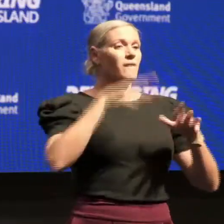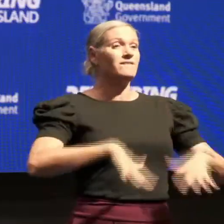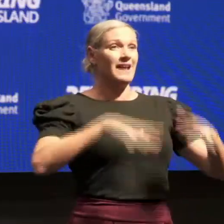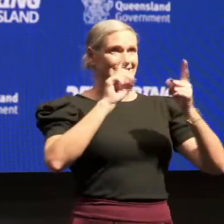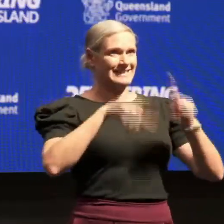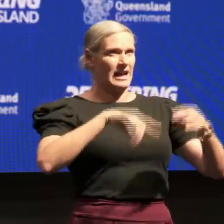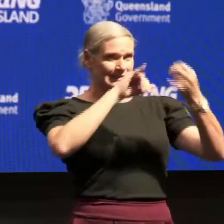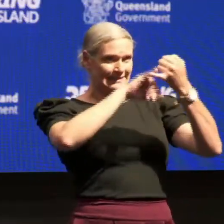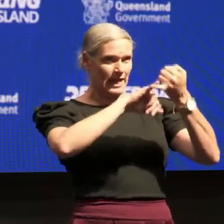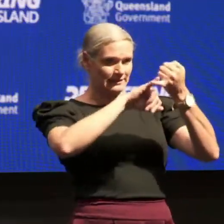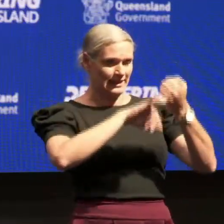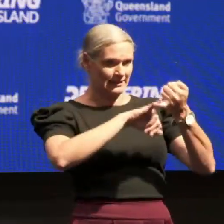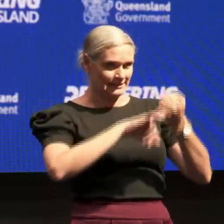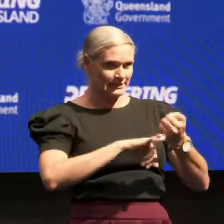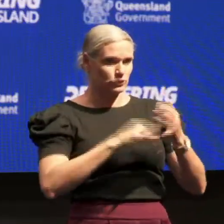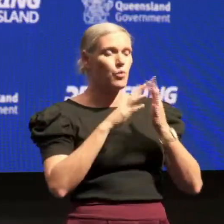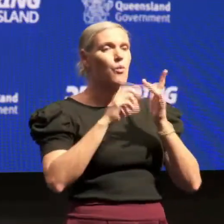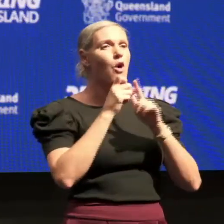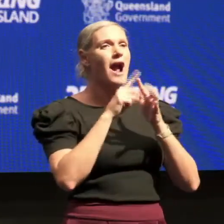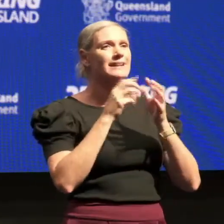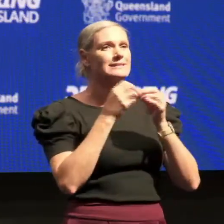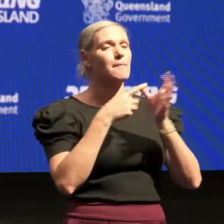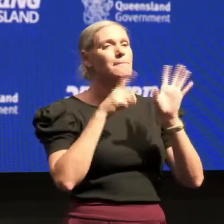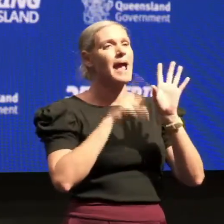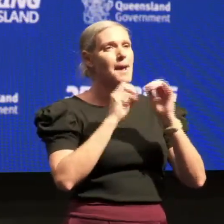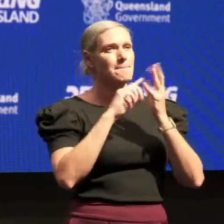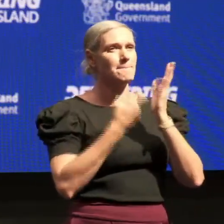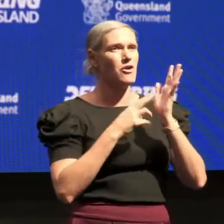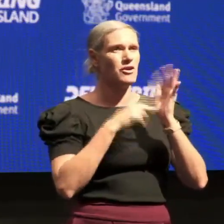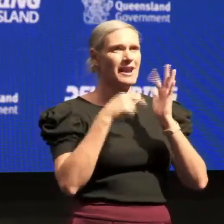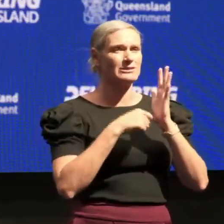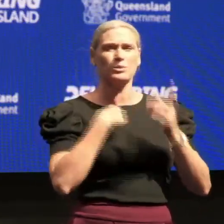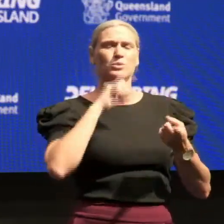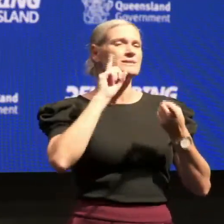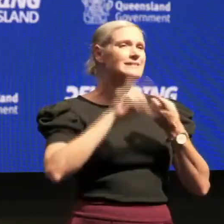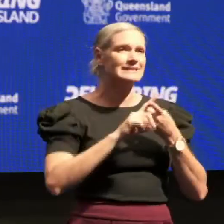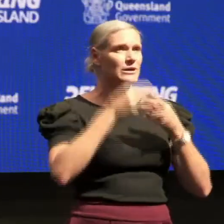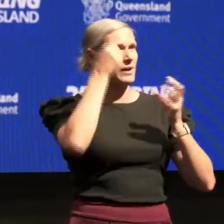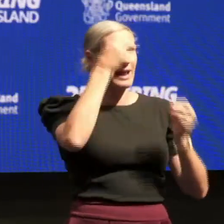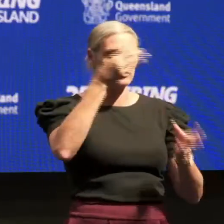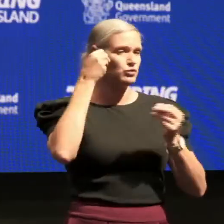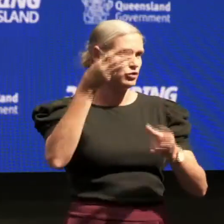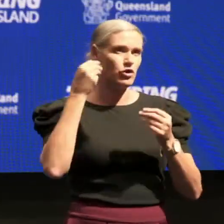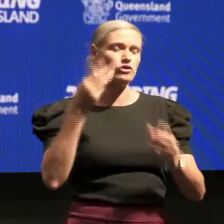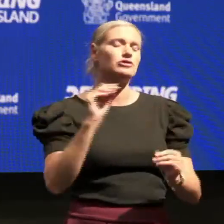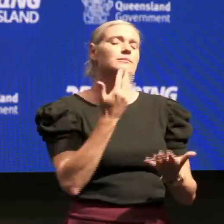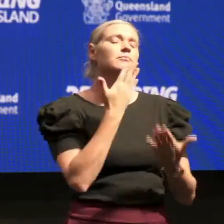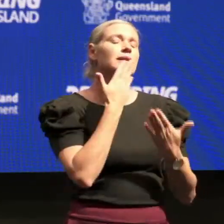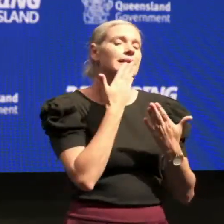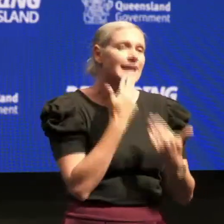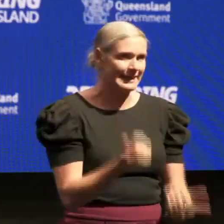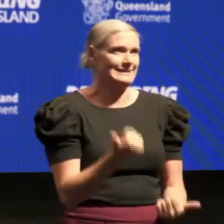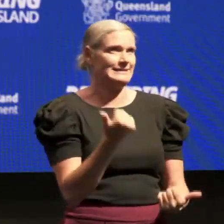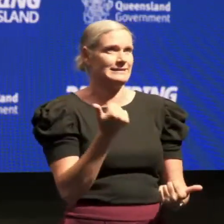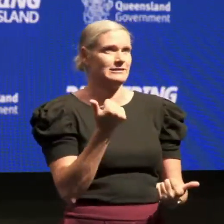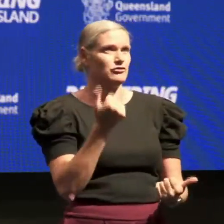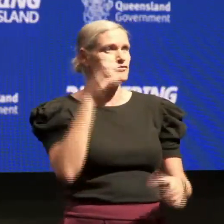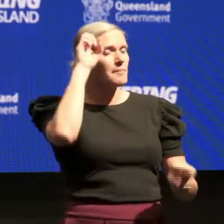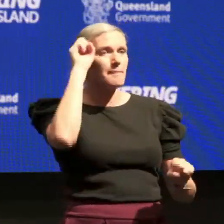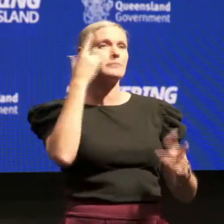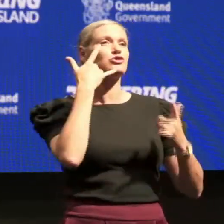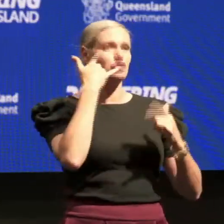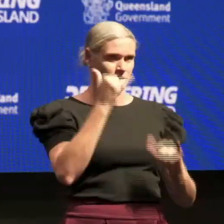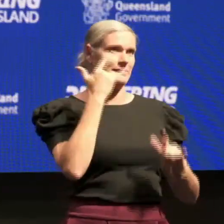south to include the Wide Bay Burnett, and we'll just continue to update it. And that's the best thing that people can do, is to stay well abreast of the